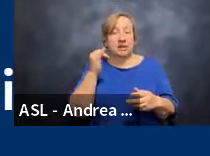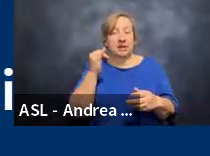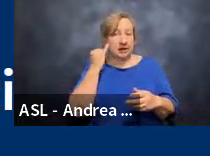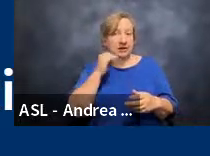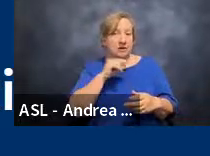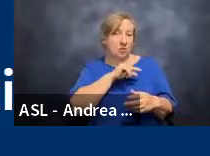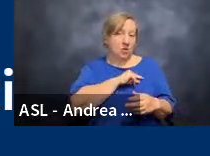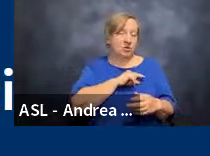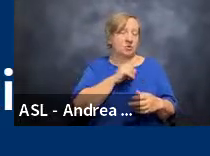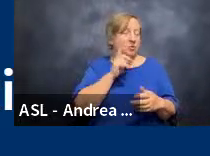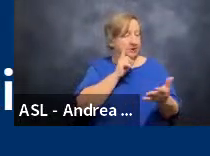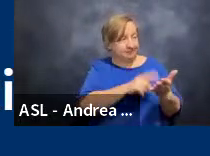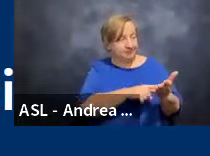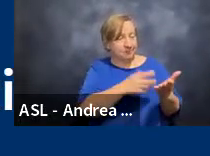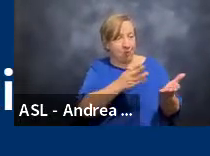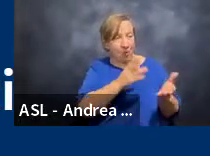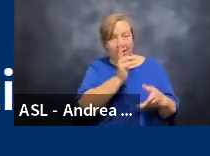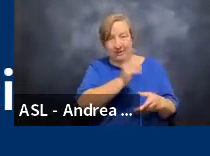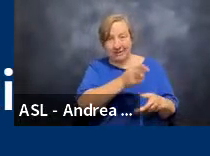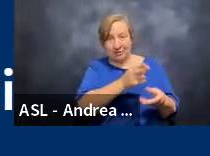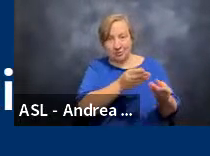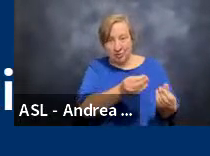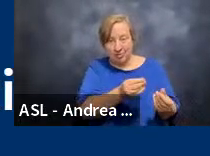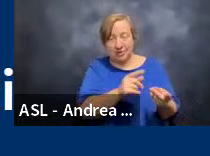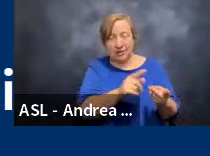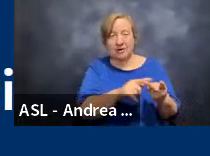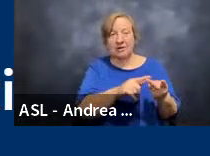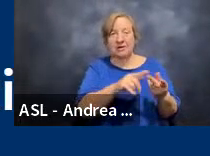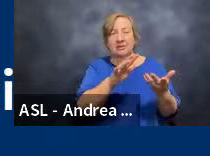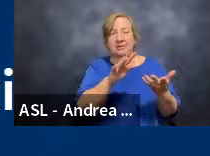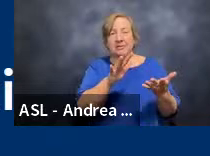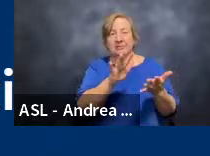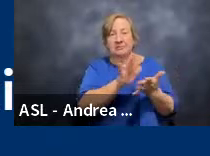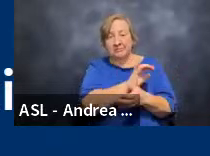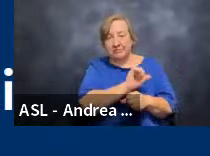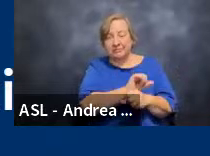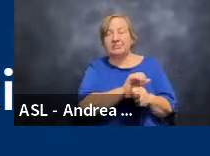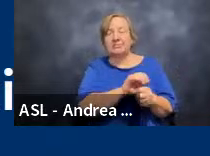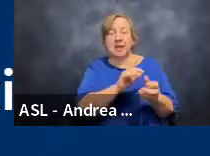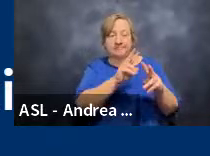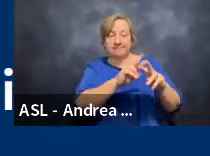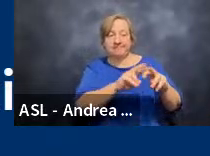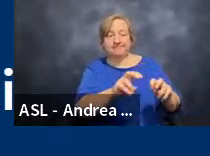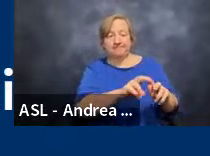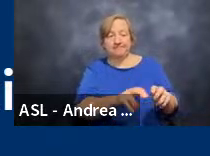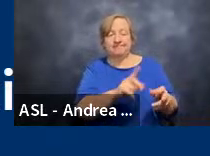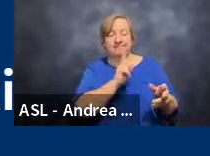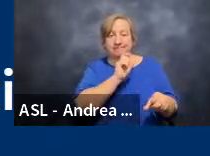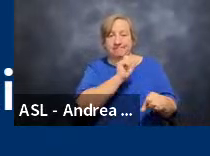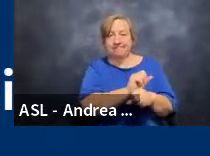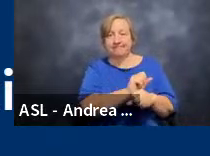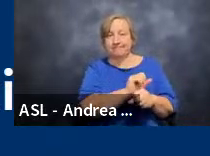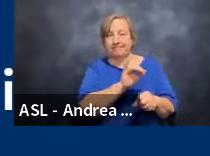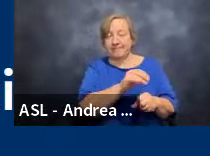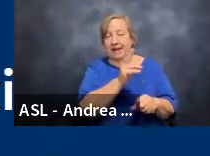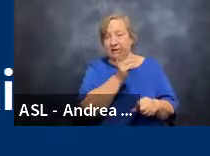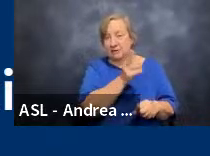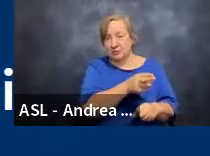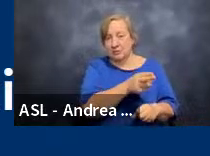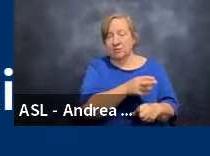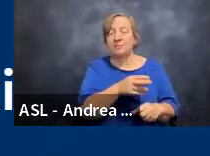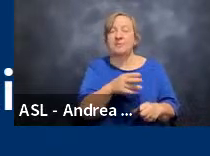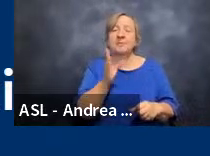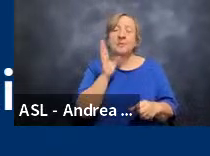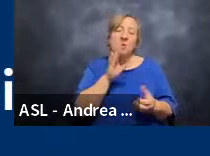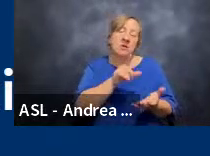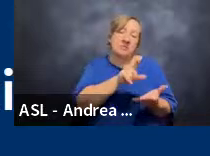identifying historic properties, and documents that are findings of effect, so assessing those effects to those historic properties, and we'll be